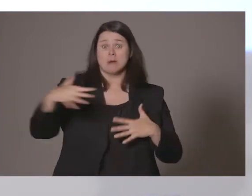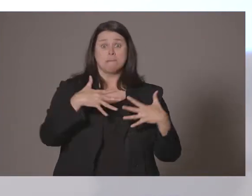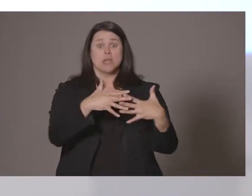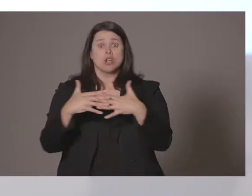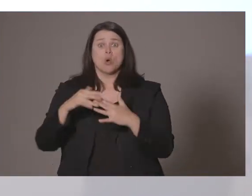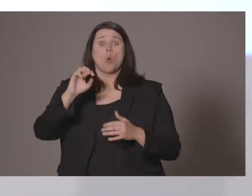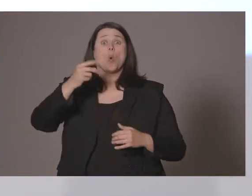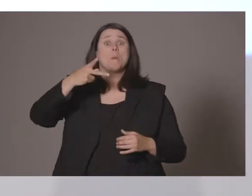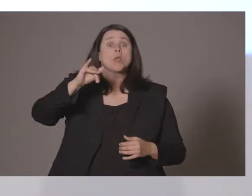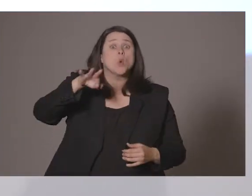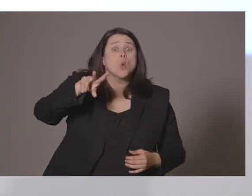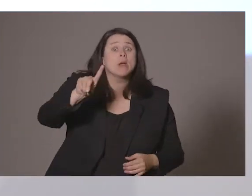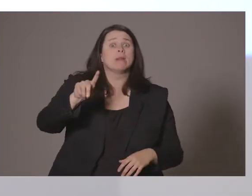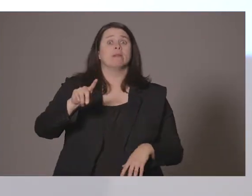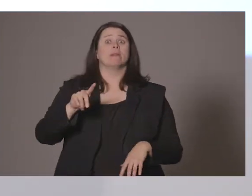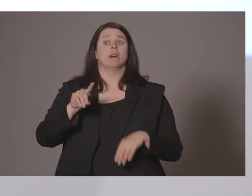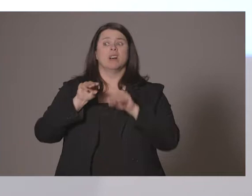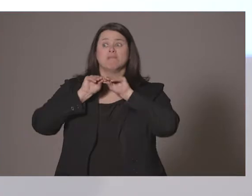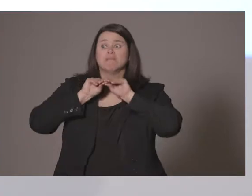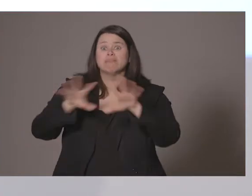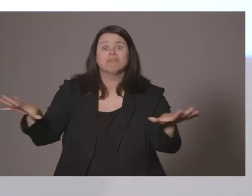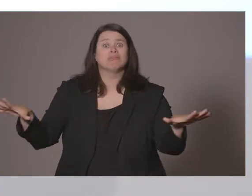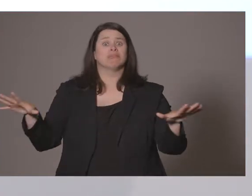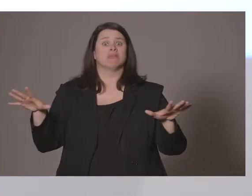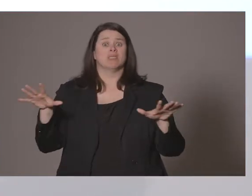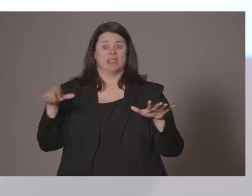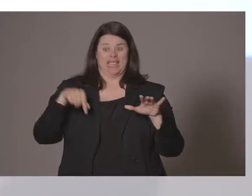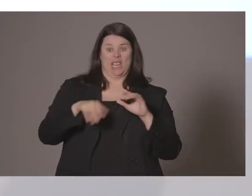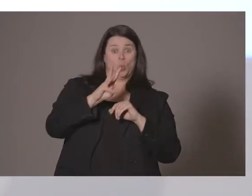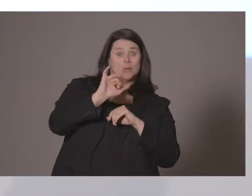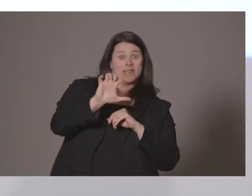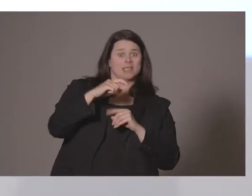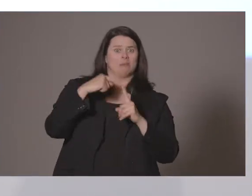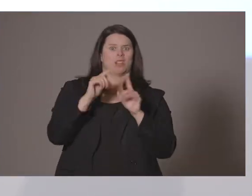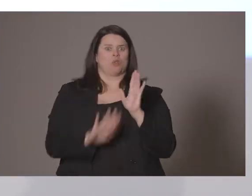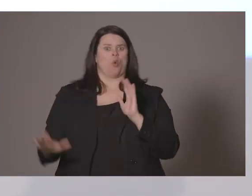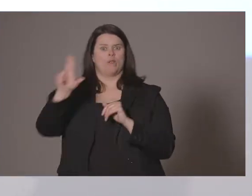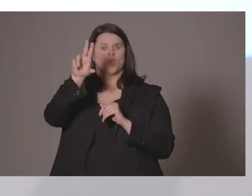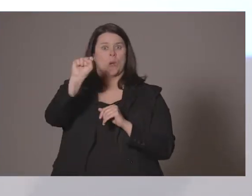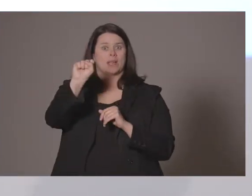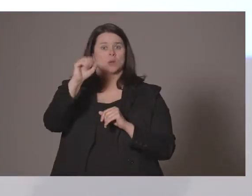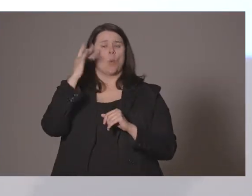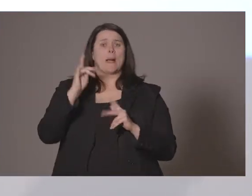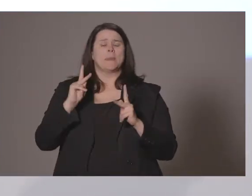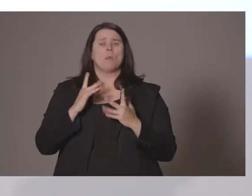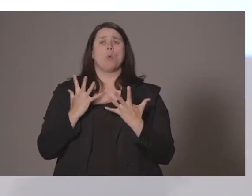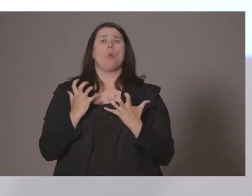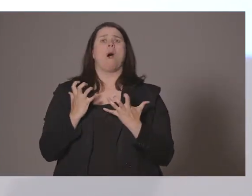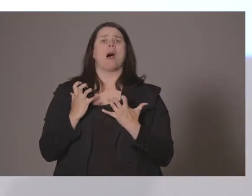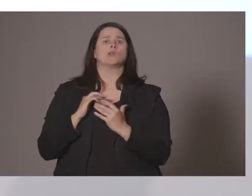in the state, because having ways to block pain is alluring.